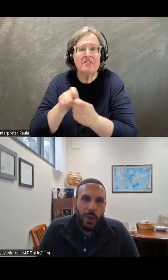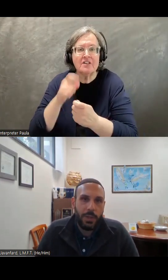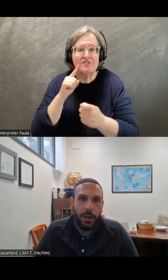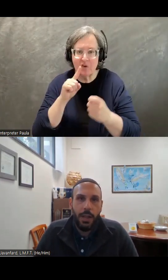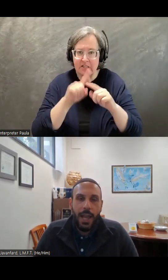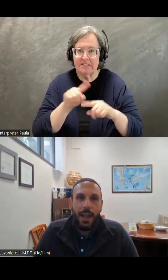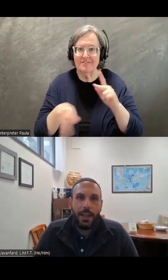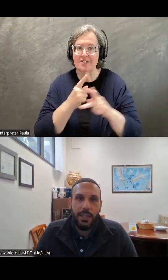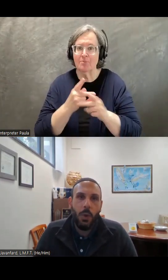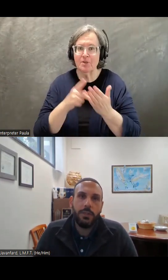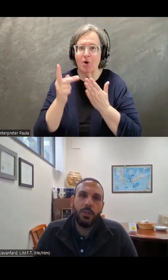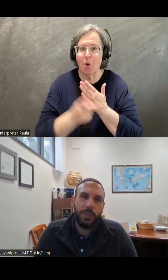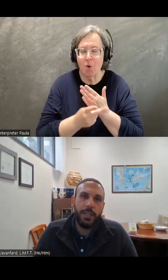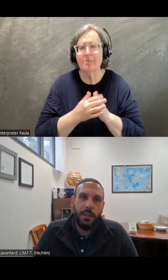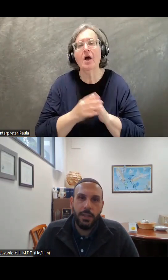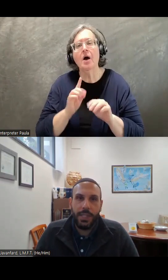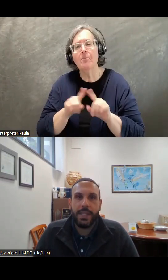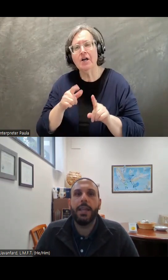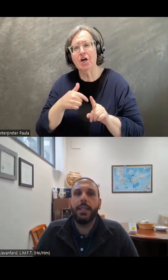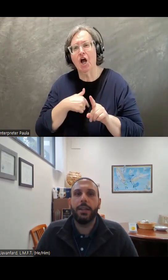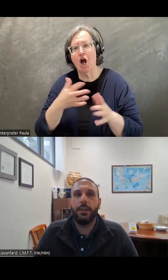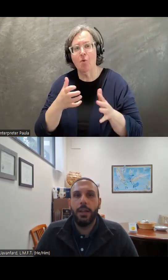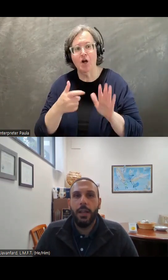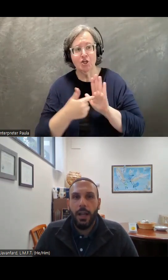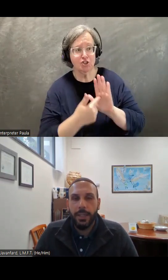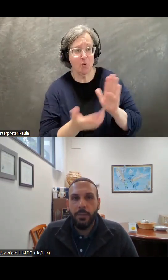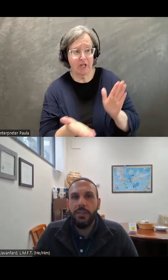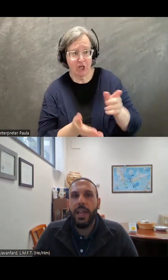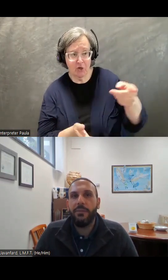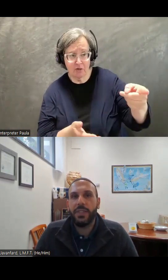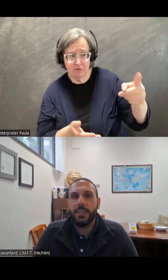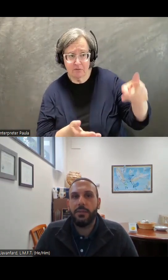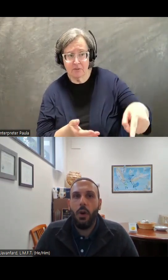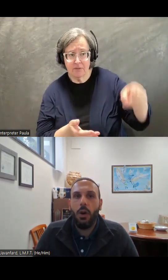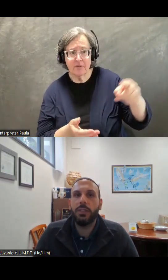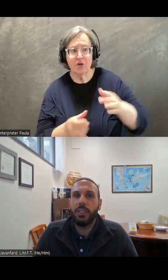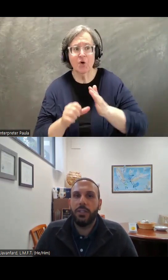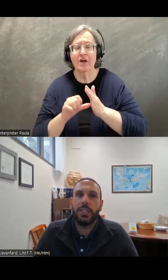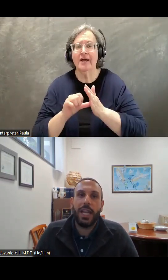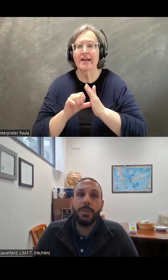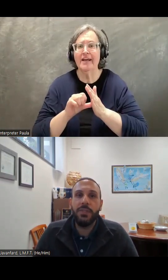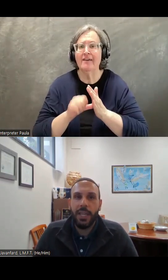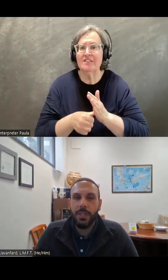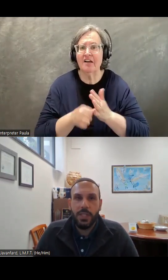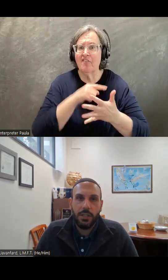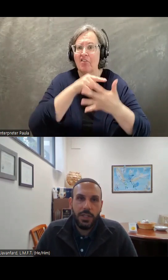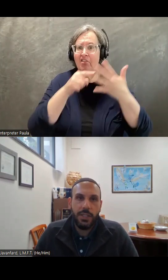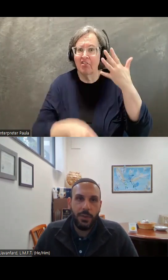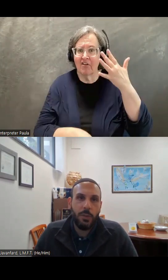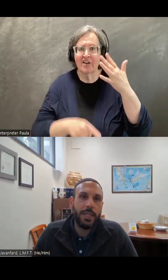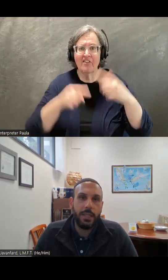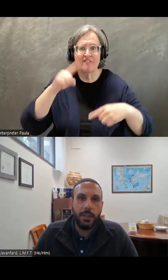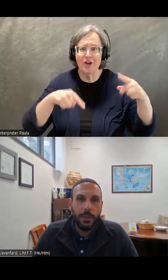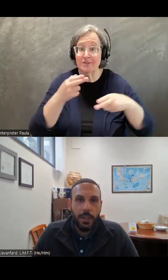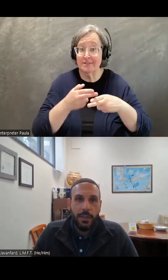of this webinar, I did want to place on this one slide here a little bit of an emphasis of all of the different types of names of these services